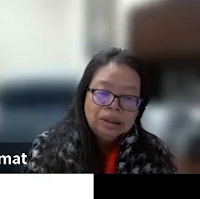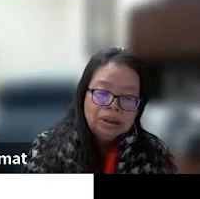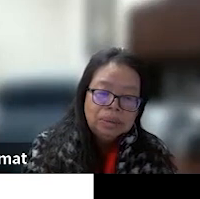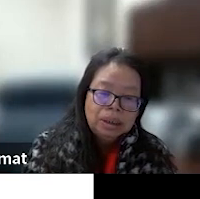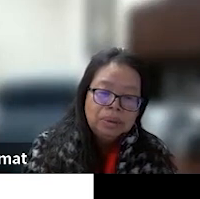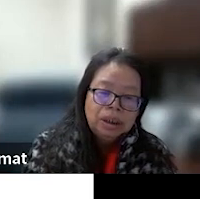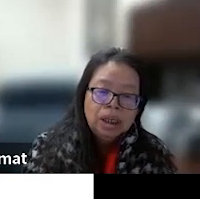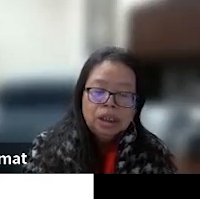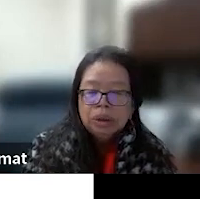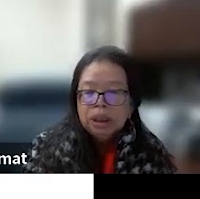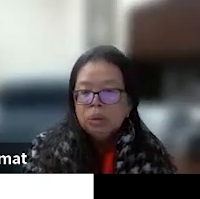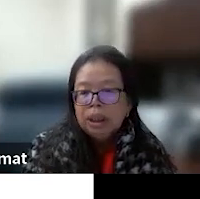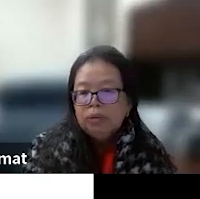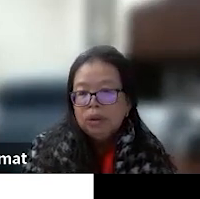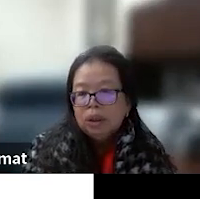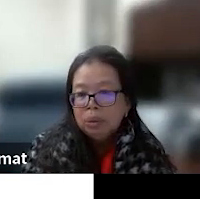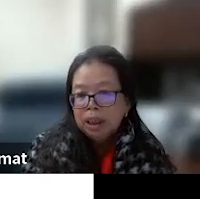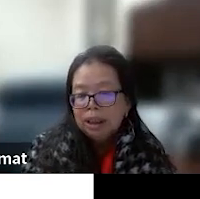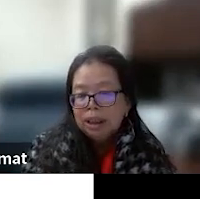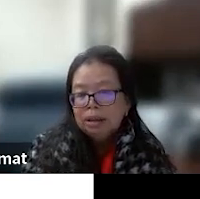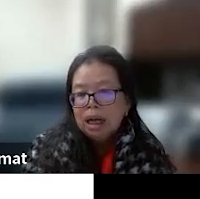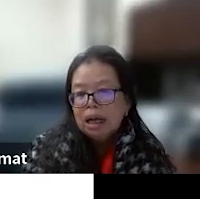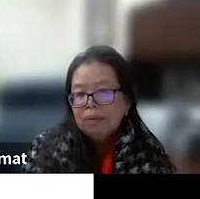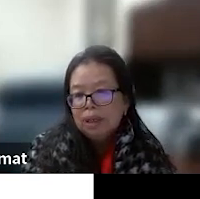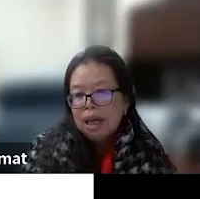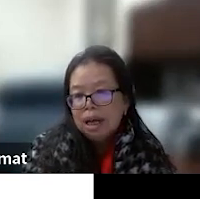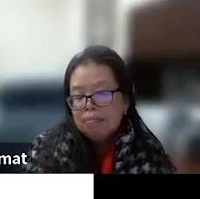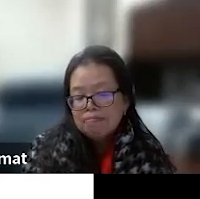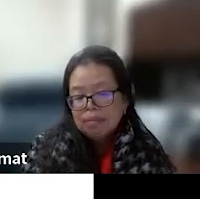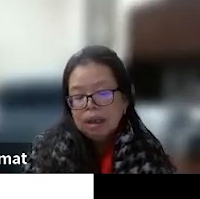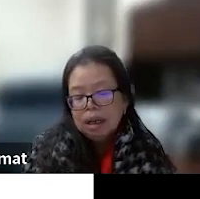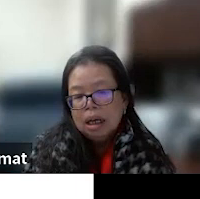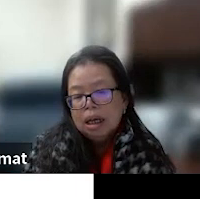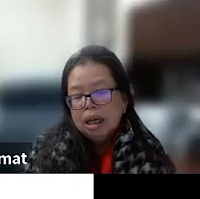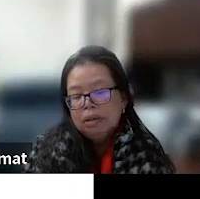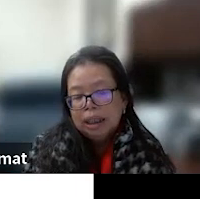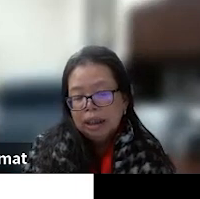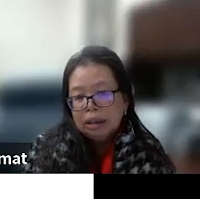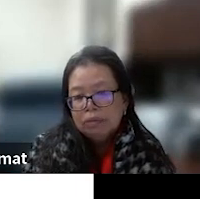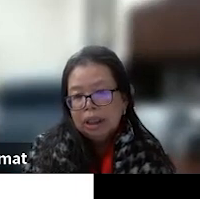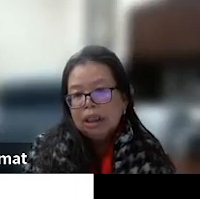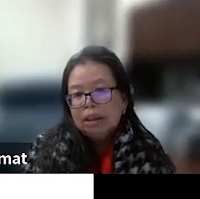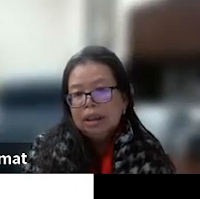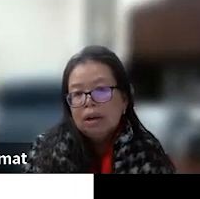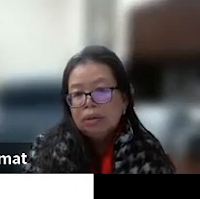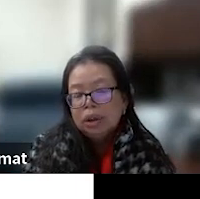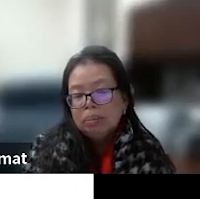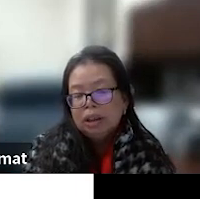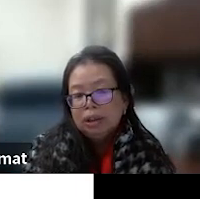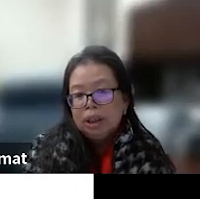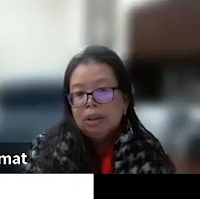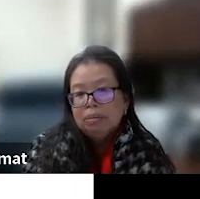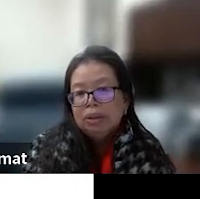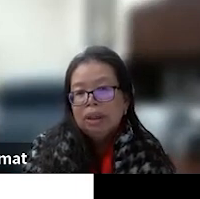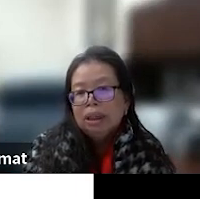2023 to September 2024. We intend to have grantee convenings and also